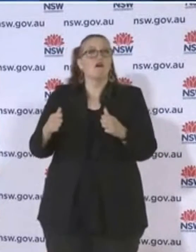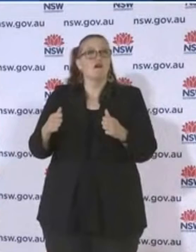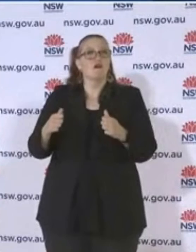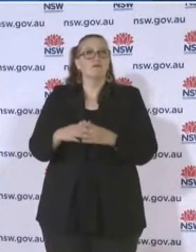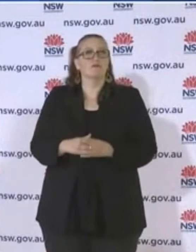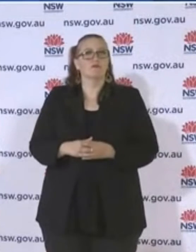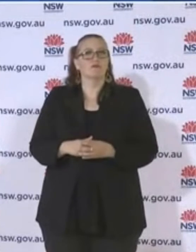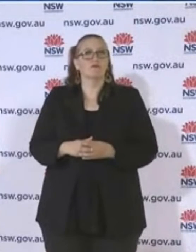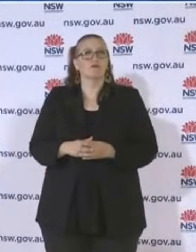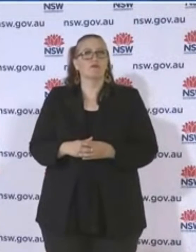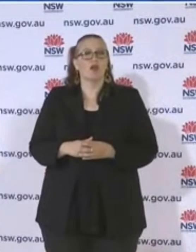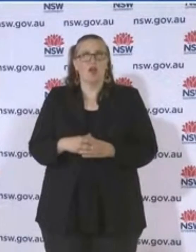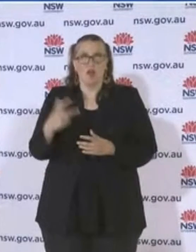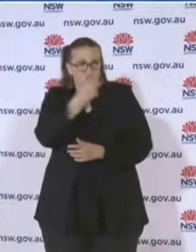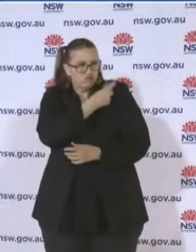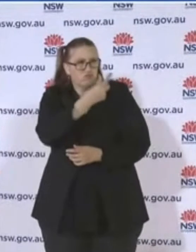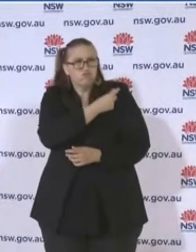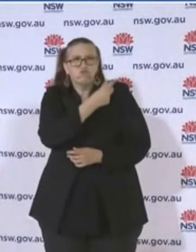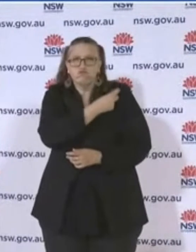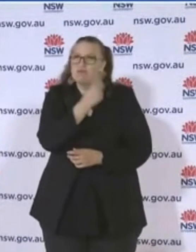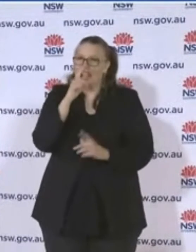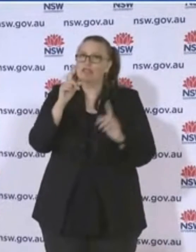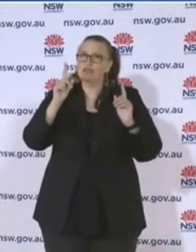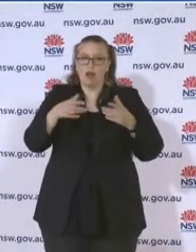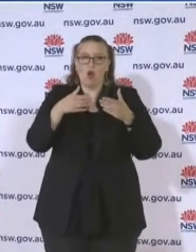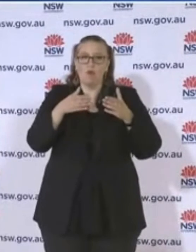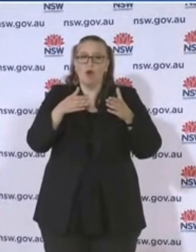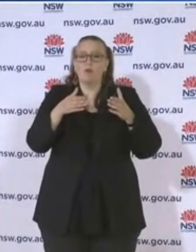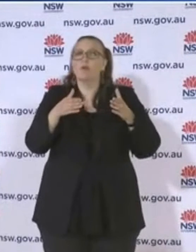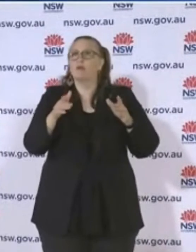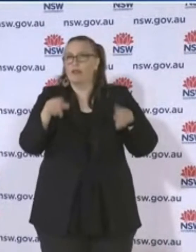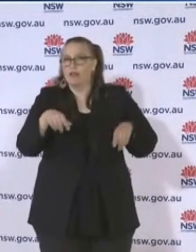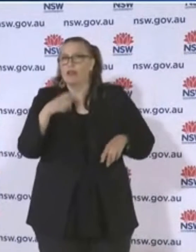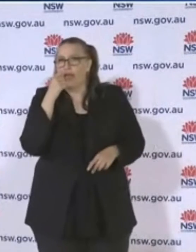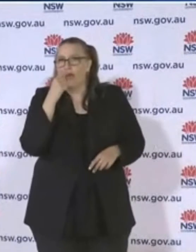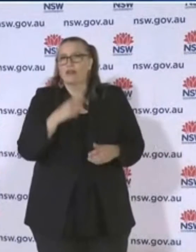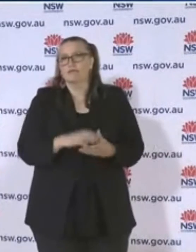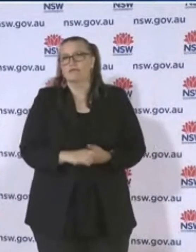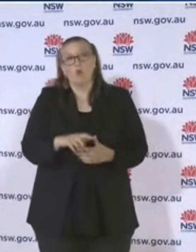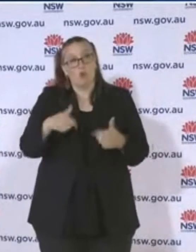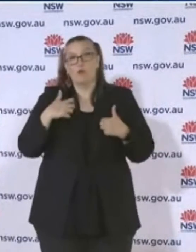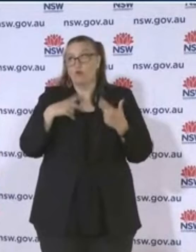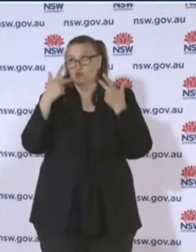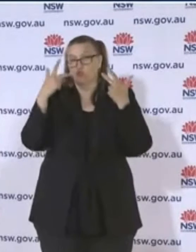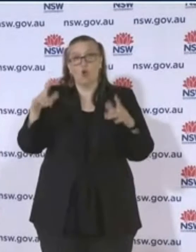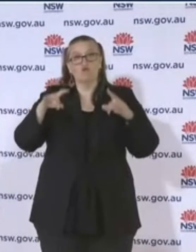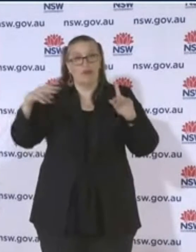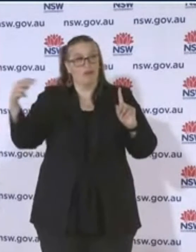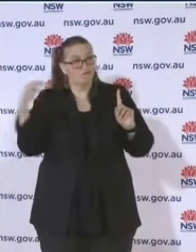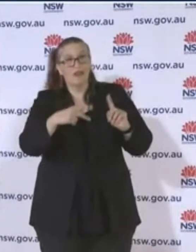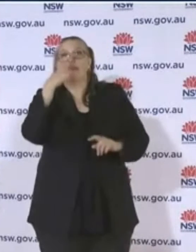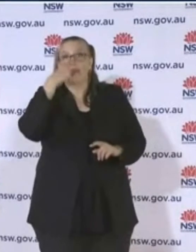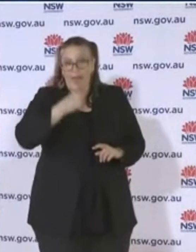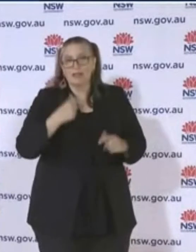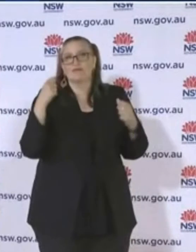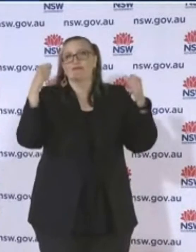to show the nation how it can be managed, even if you have a relatively high number of cases. Yeah, you've mentioned previously that when we